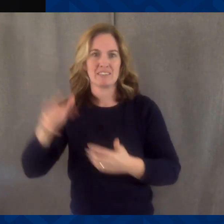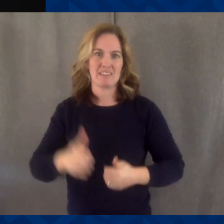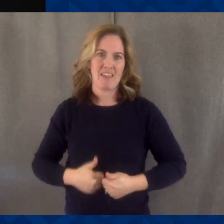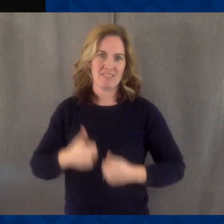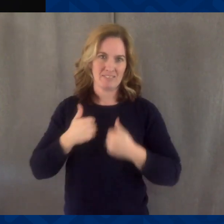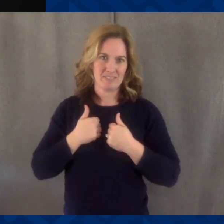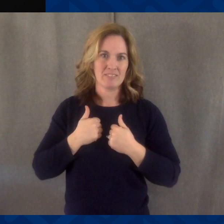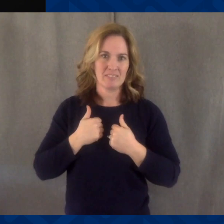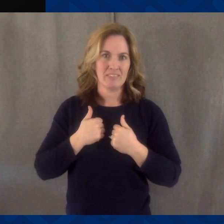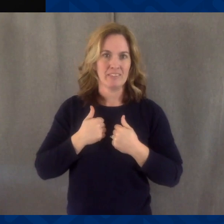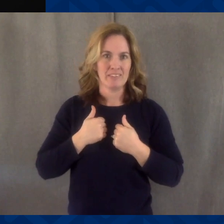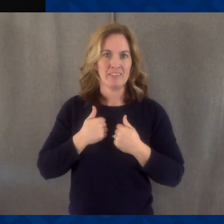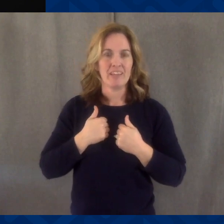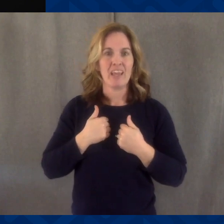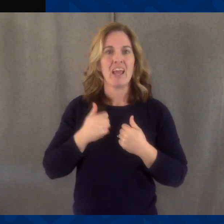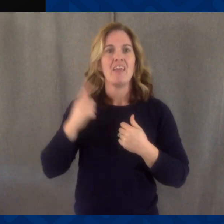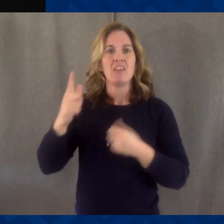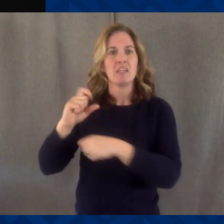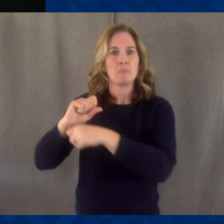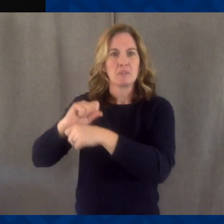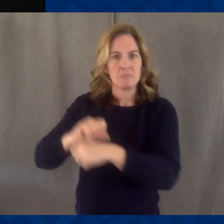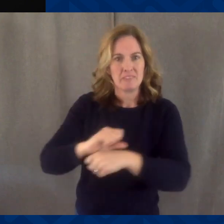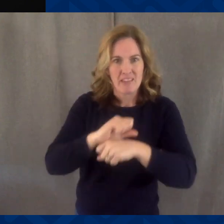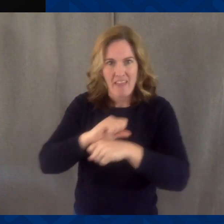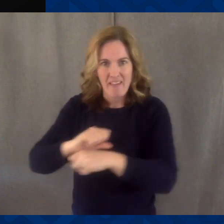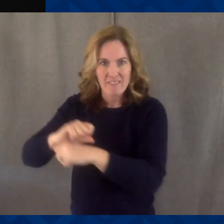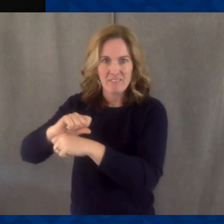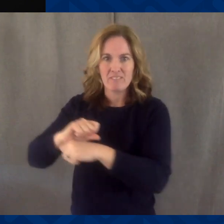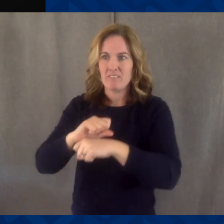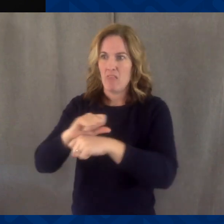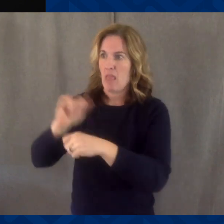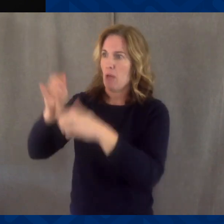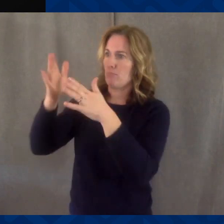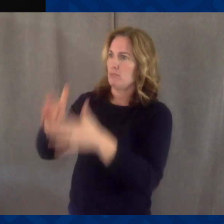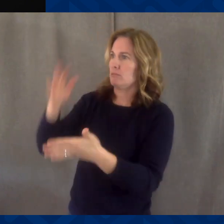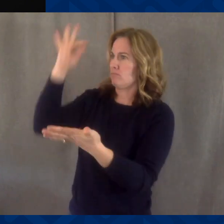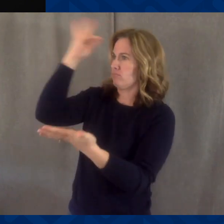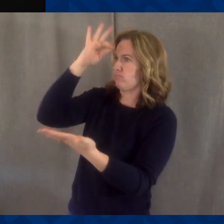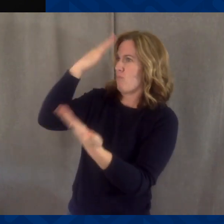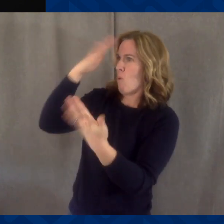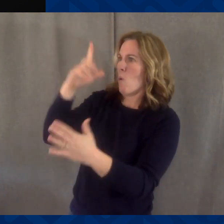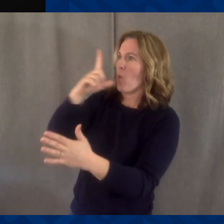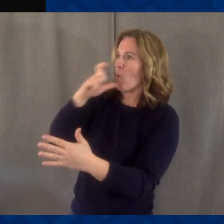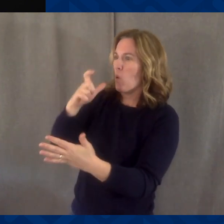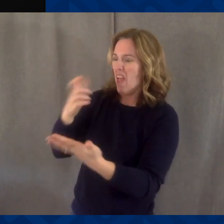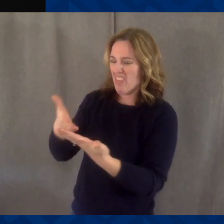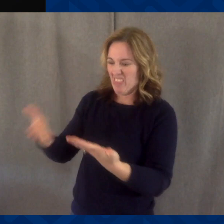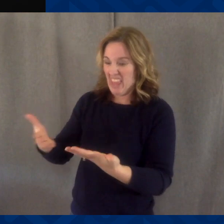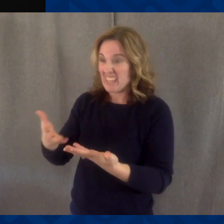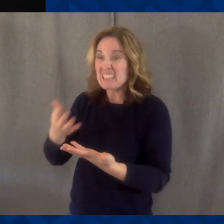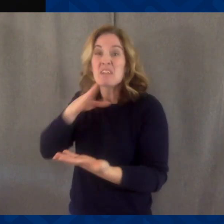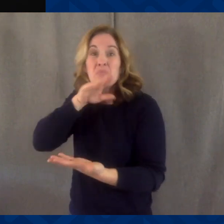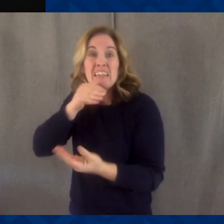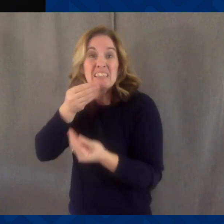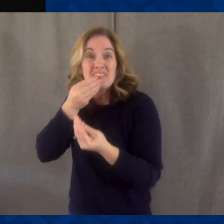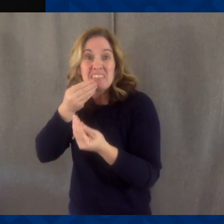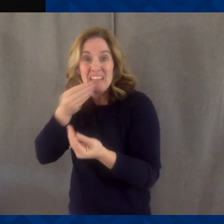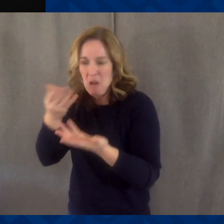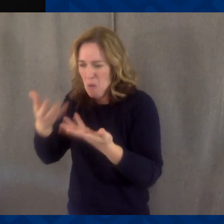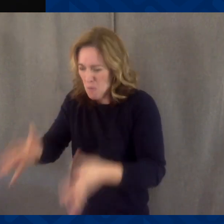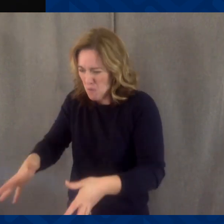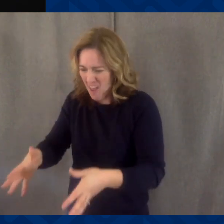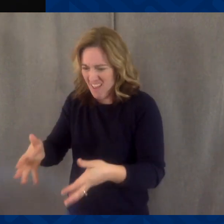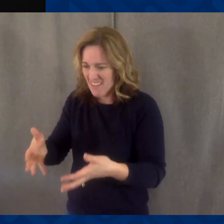And eventually he becomes enslaved to someone he does not know, and he starts desiring things he does not want.